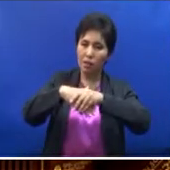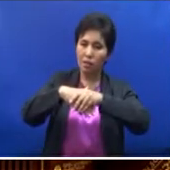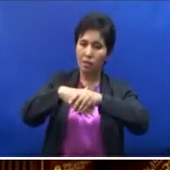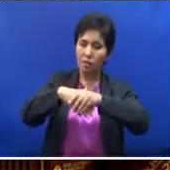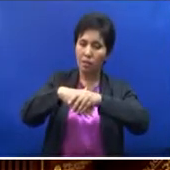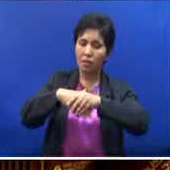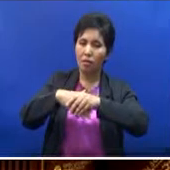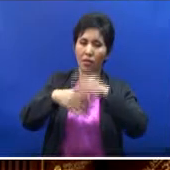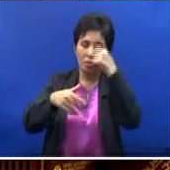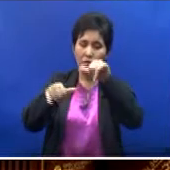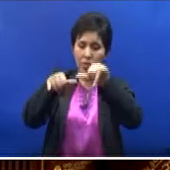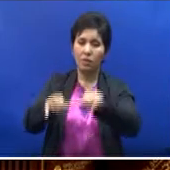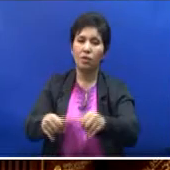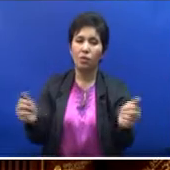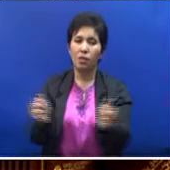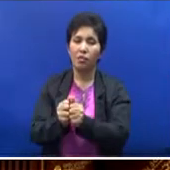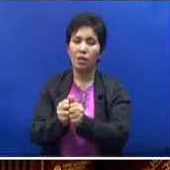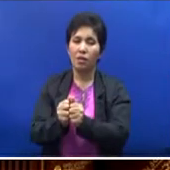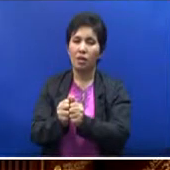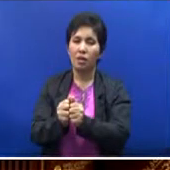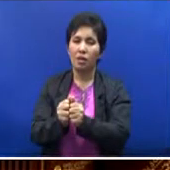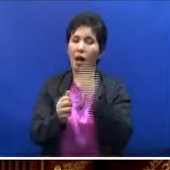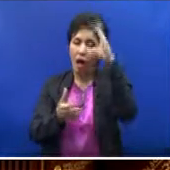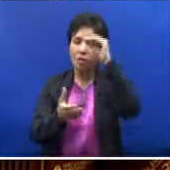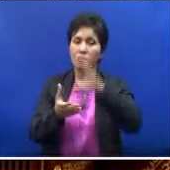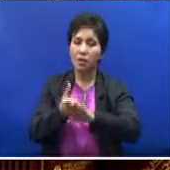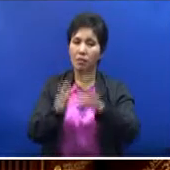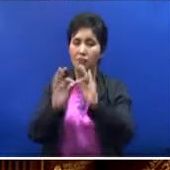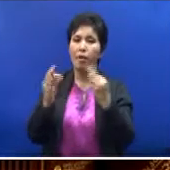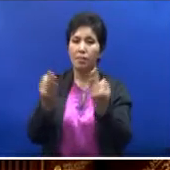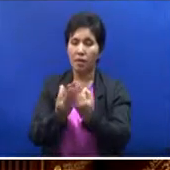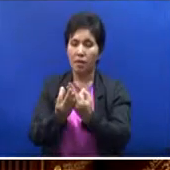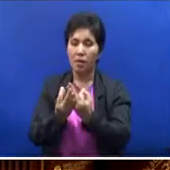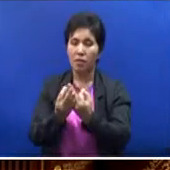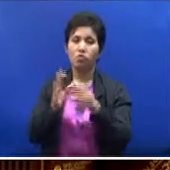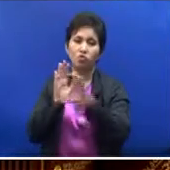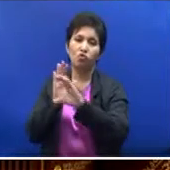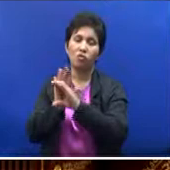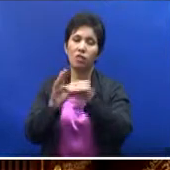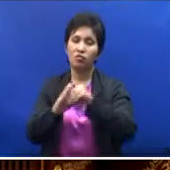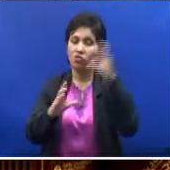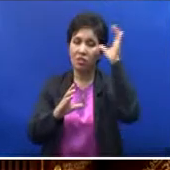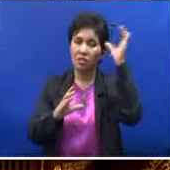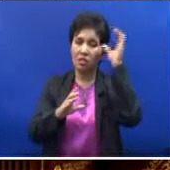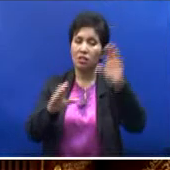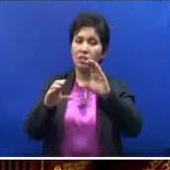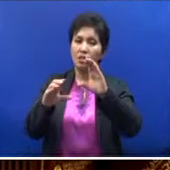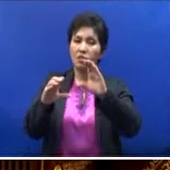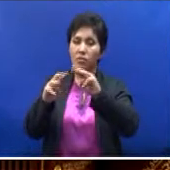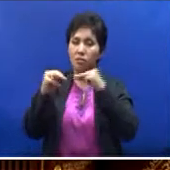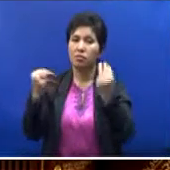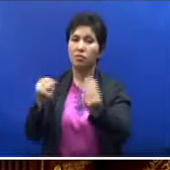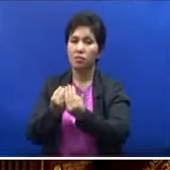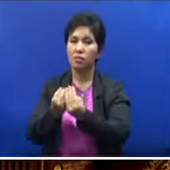for them to stay with the husband's family. Okay, for example, in the Chinese society. Okay, so that